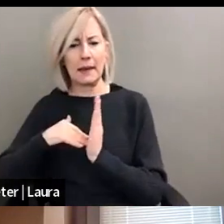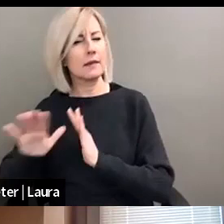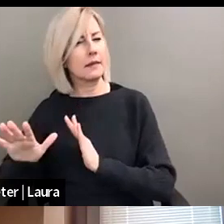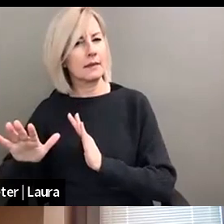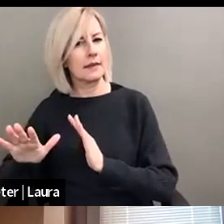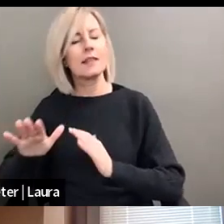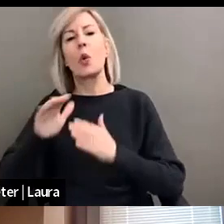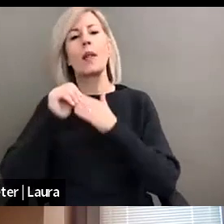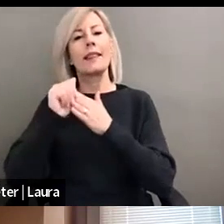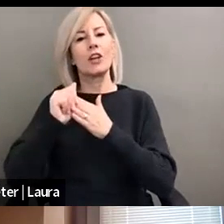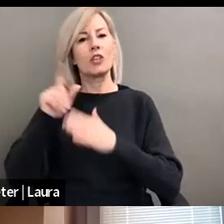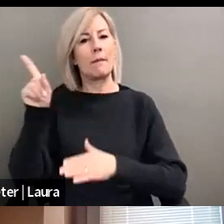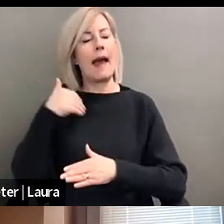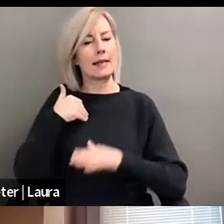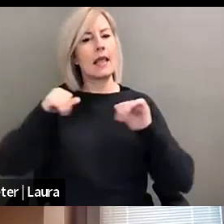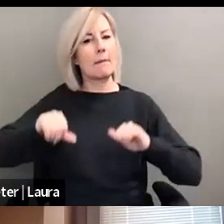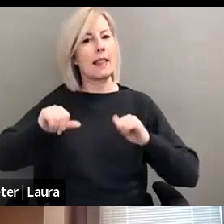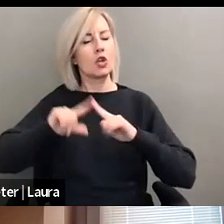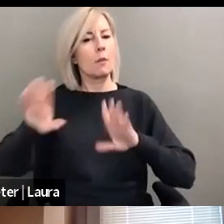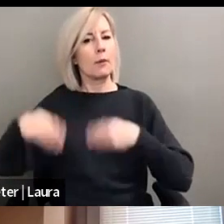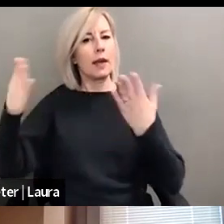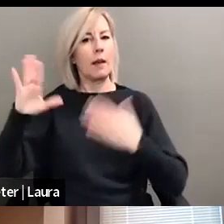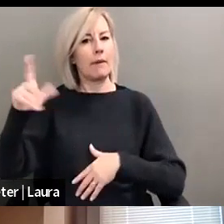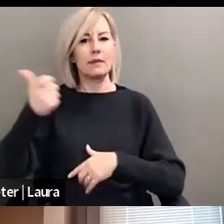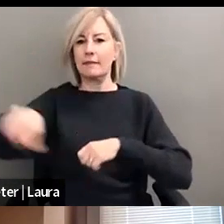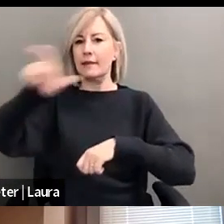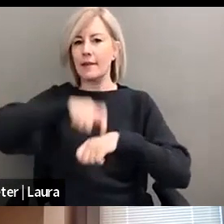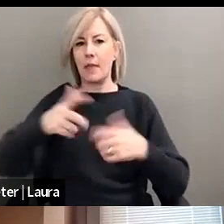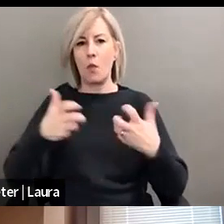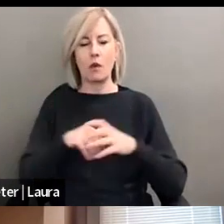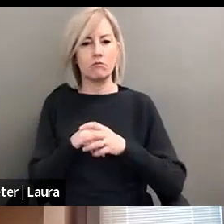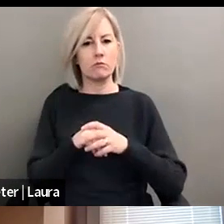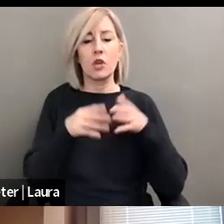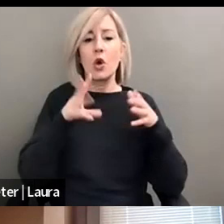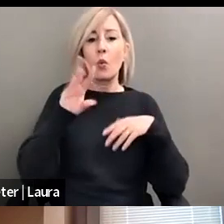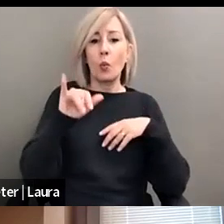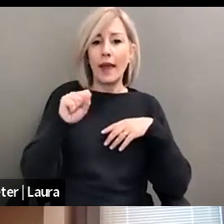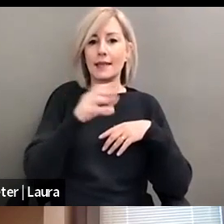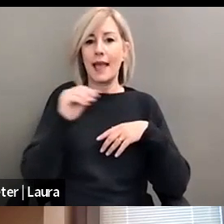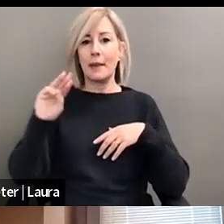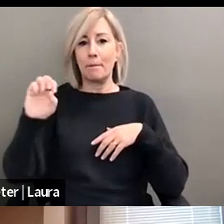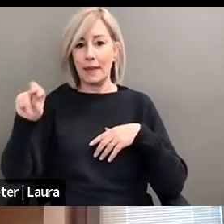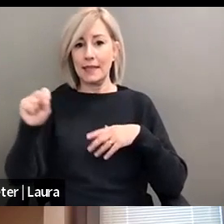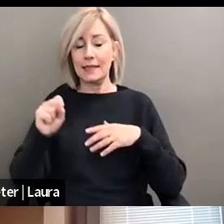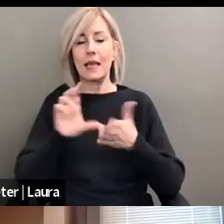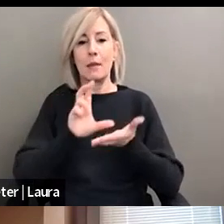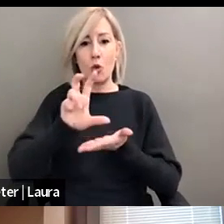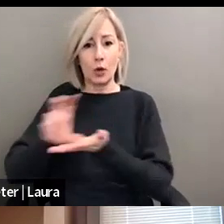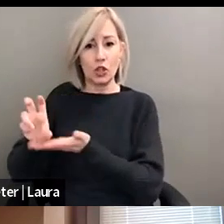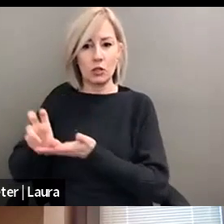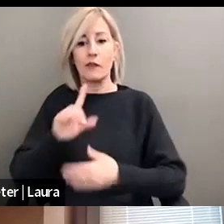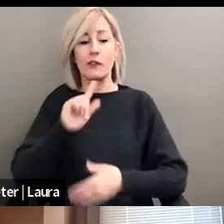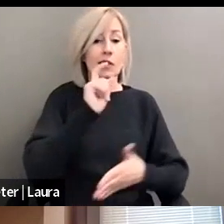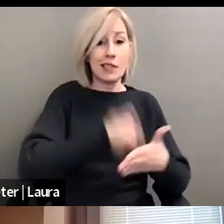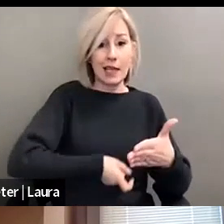leadership has the ability to bring up bills at any time. Ways and means and appropriation bills. So if you're taxing or you're